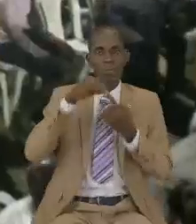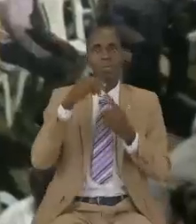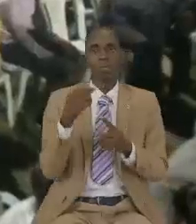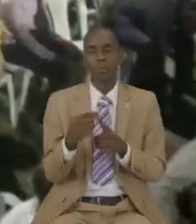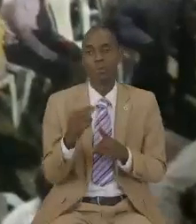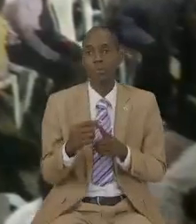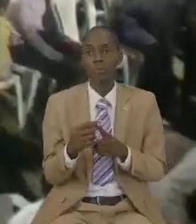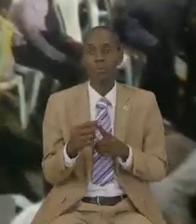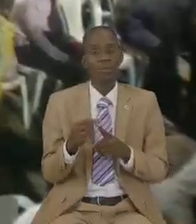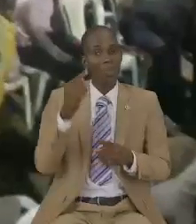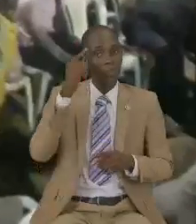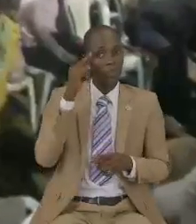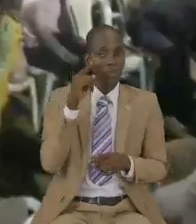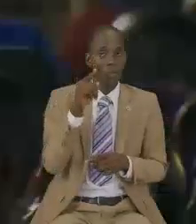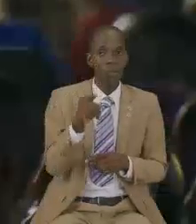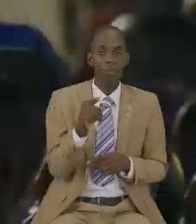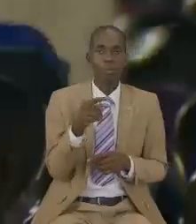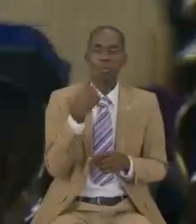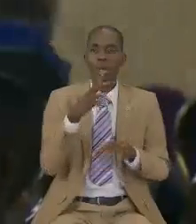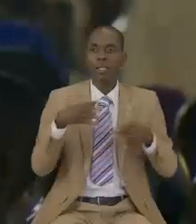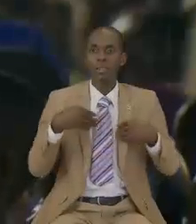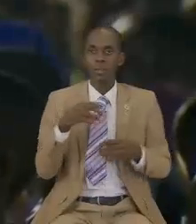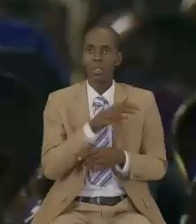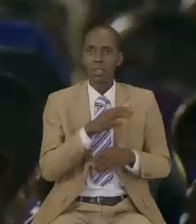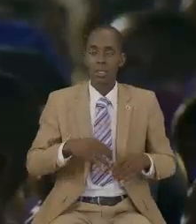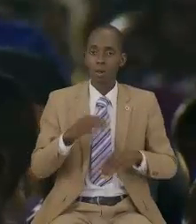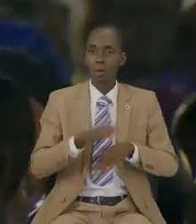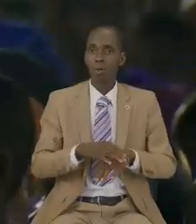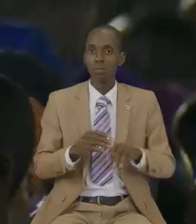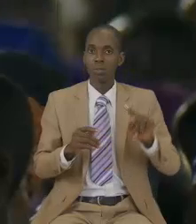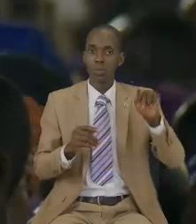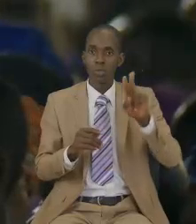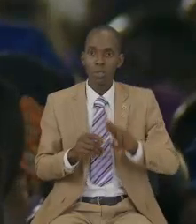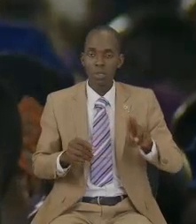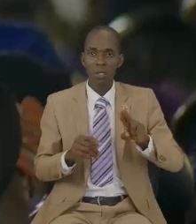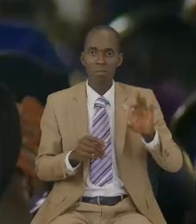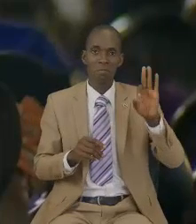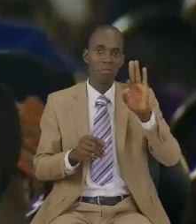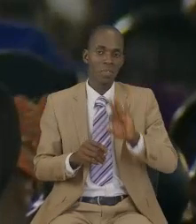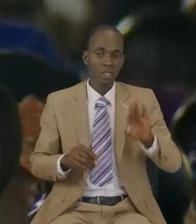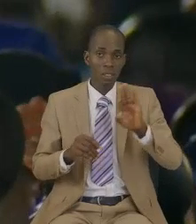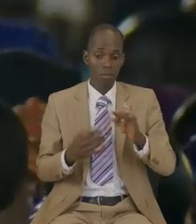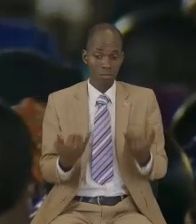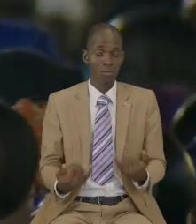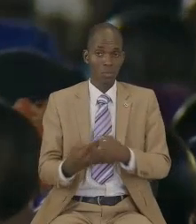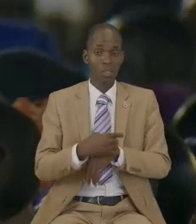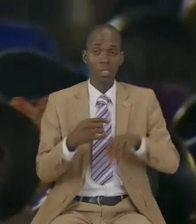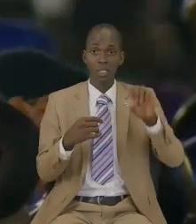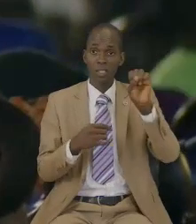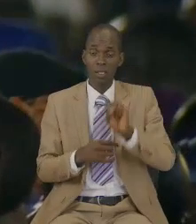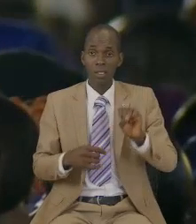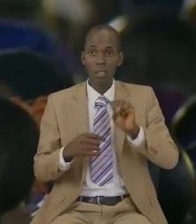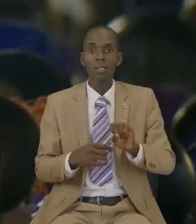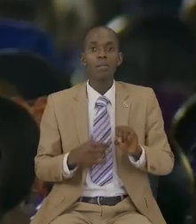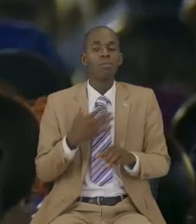Thursday, those of you for Friday, and those of you that are just coming in tonight, please